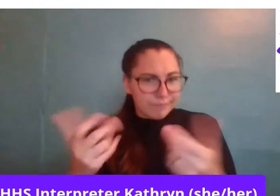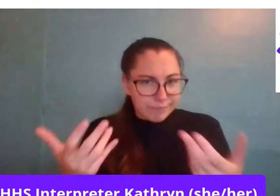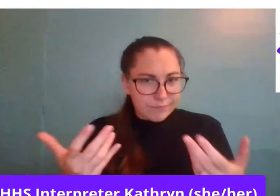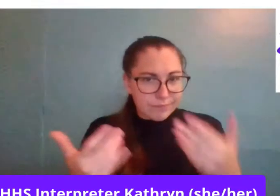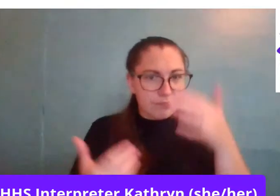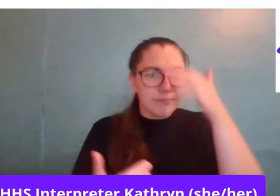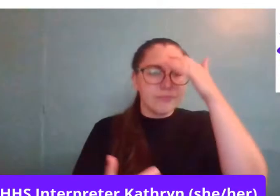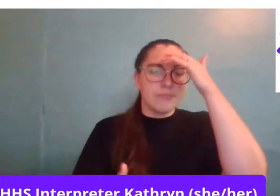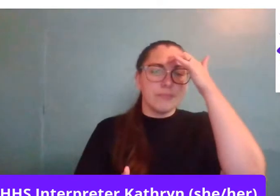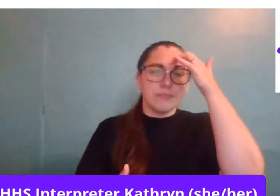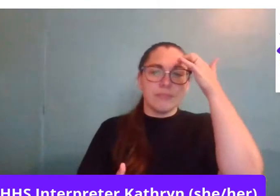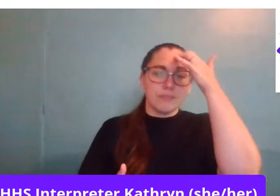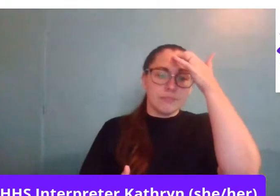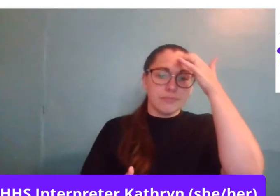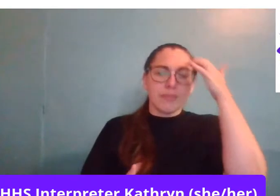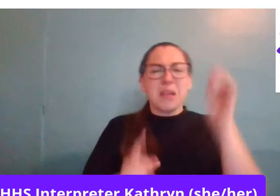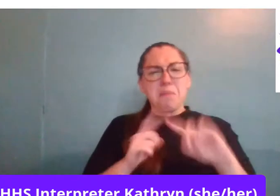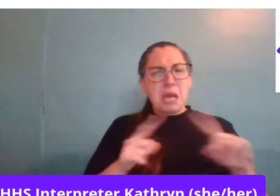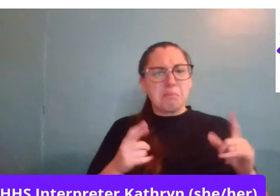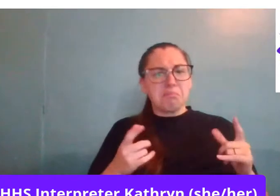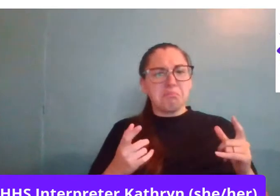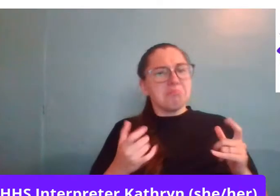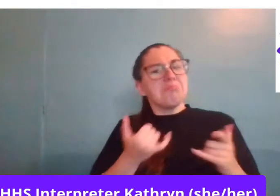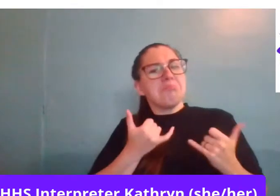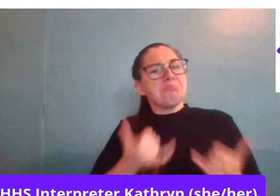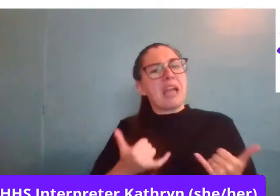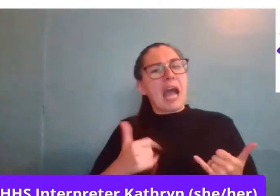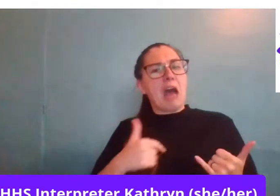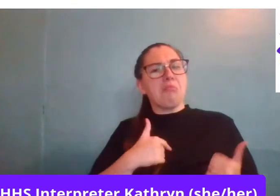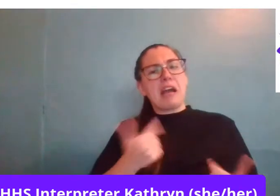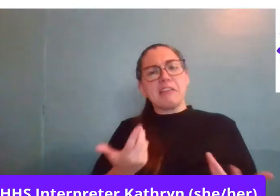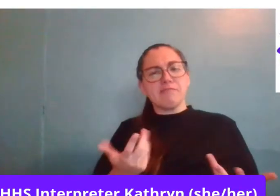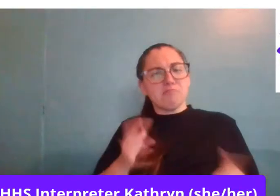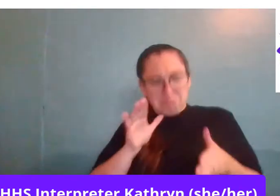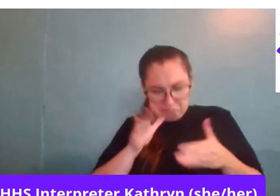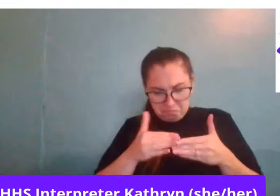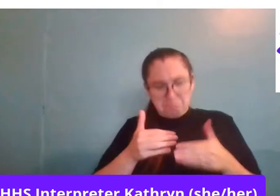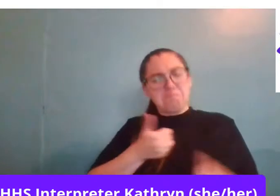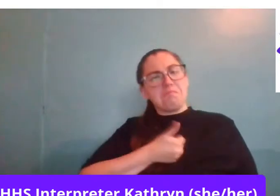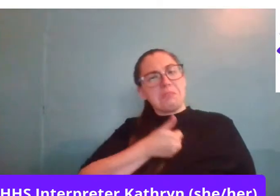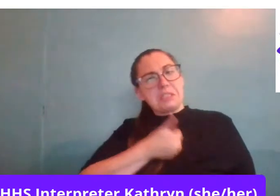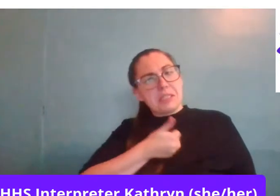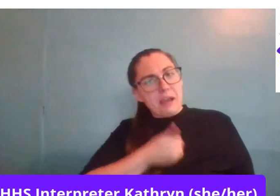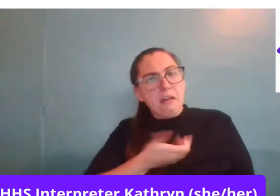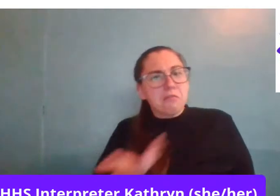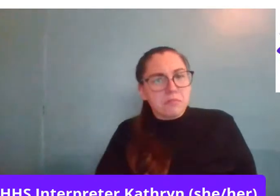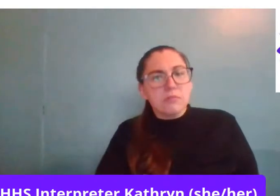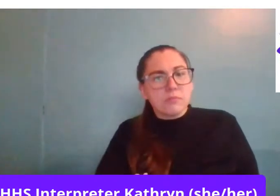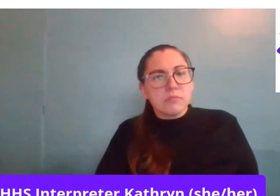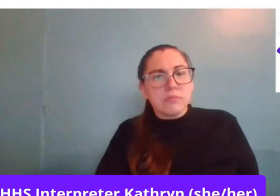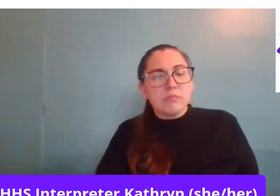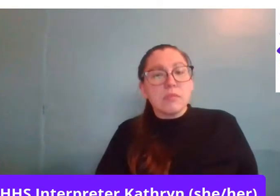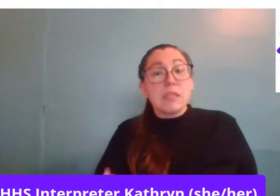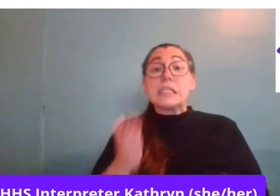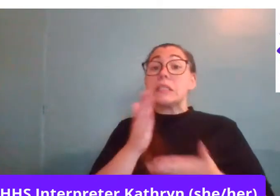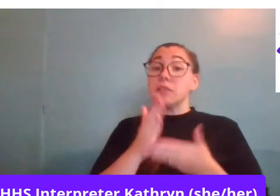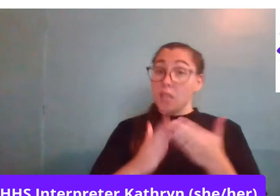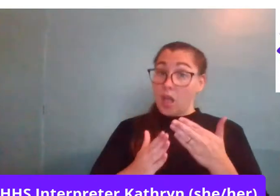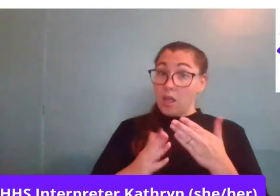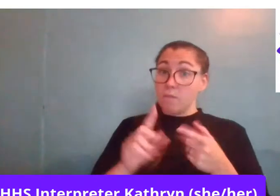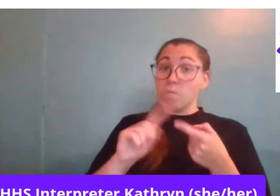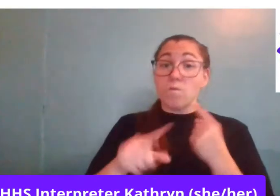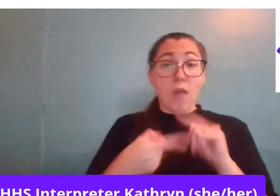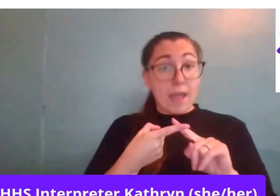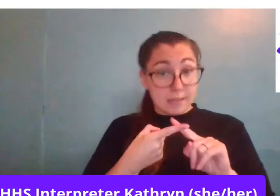But no, as of right now, I'm just to myself, and basically certain friends of mine that